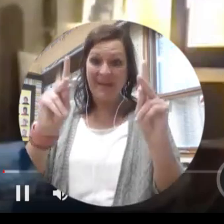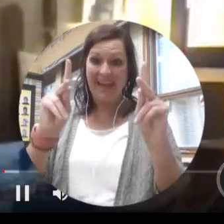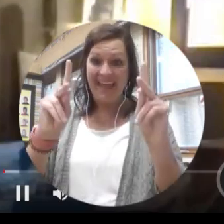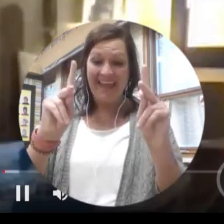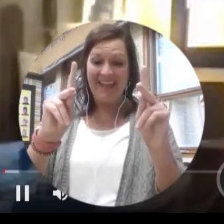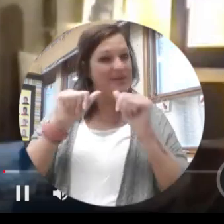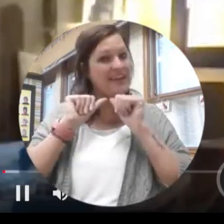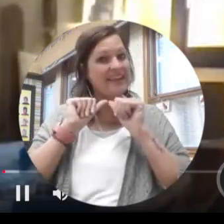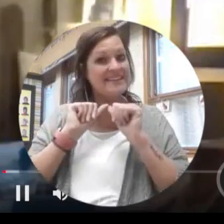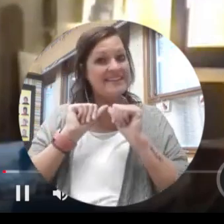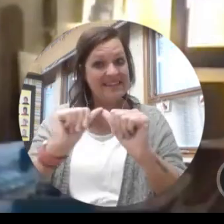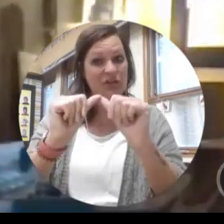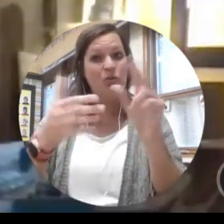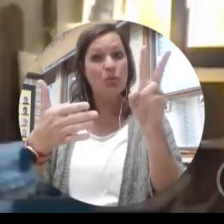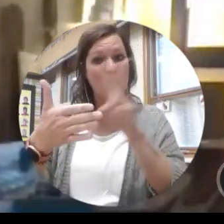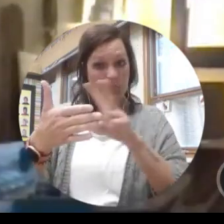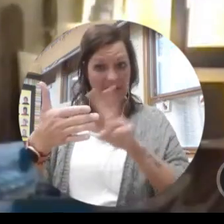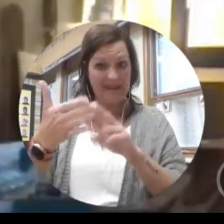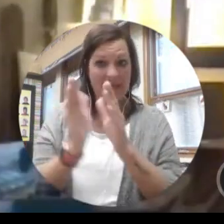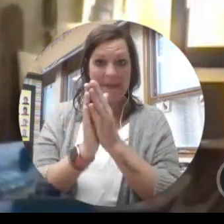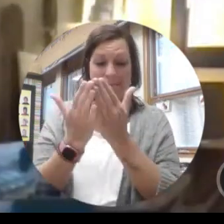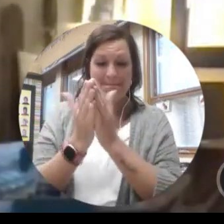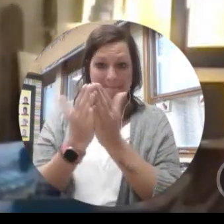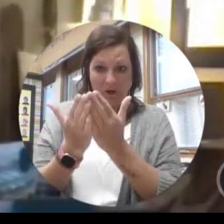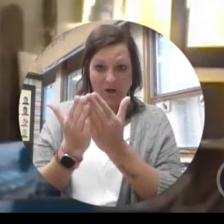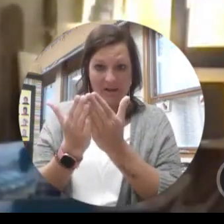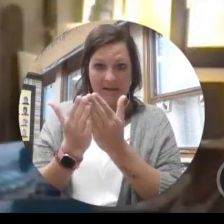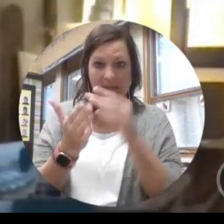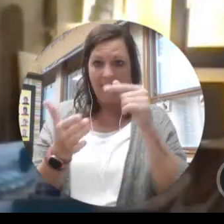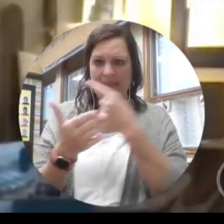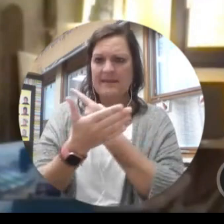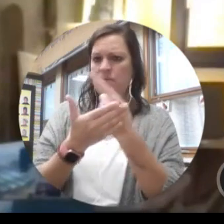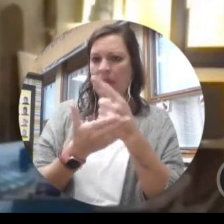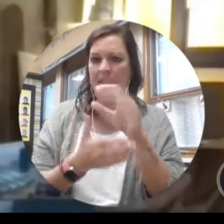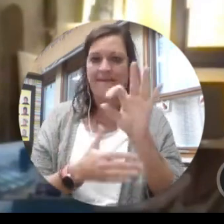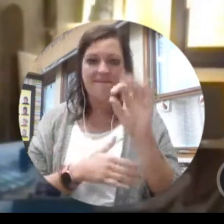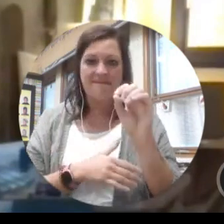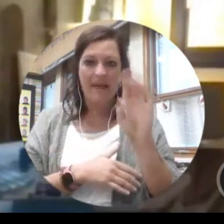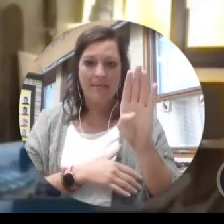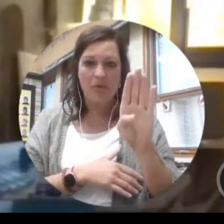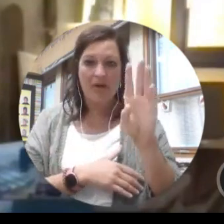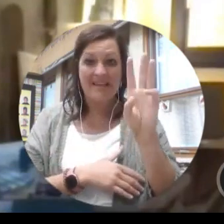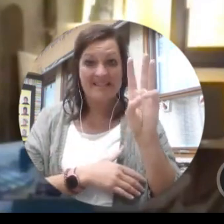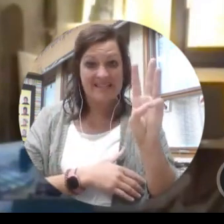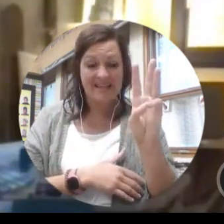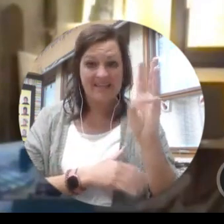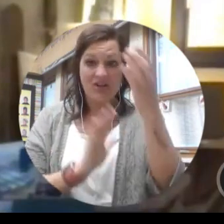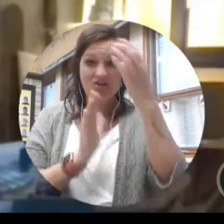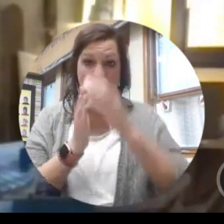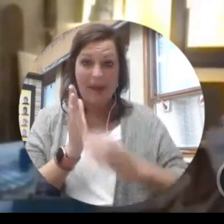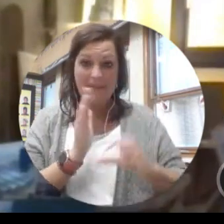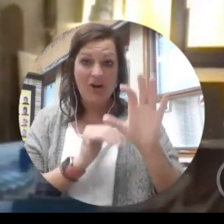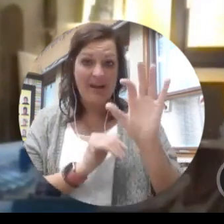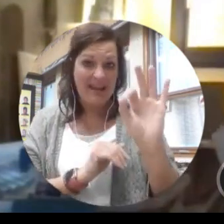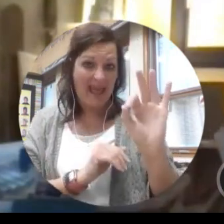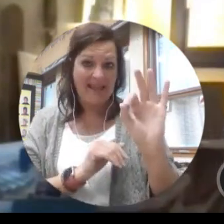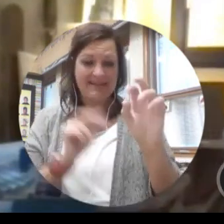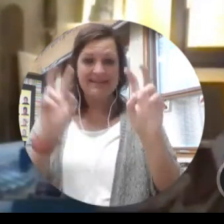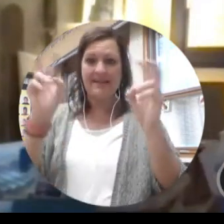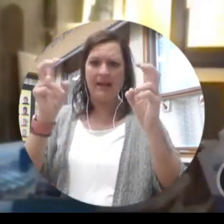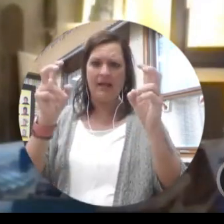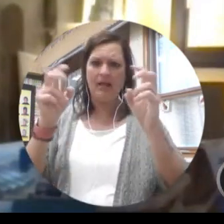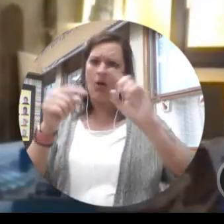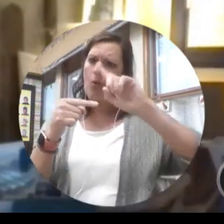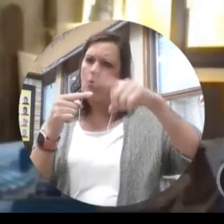right, we are going to continue our reading for the week of February 6th with Chapter 9. Chapter 9 is called When a